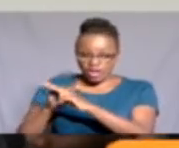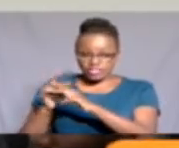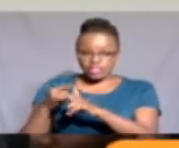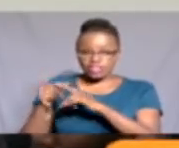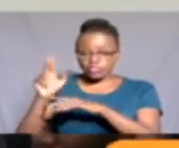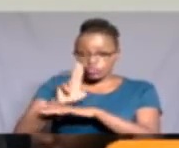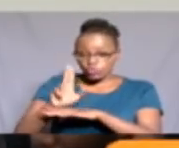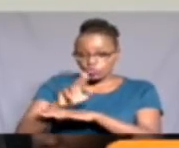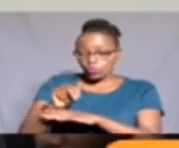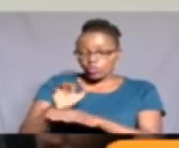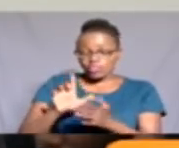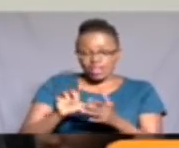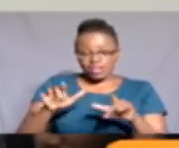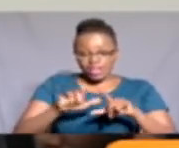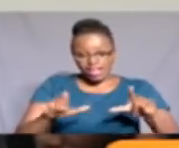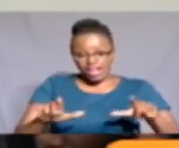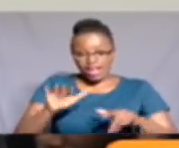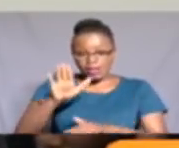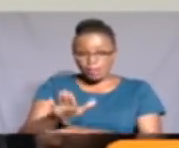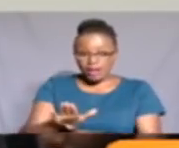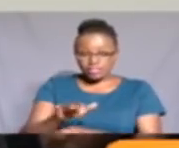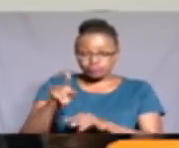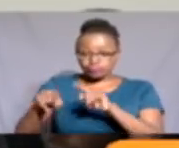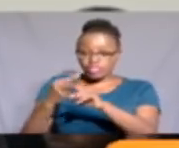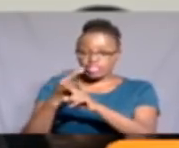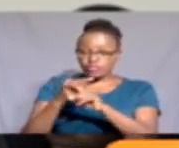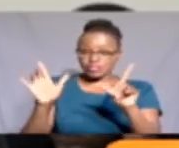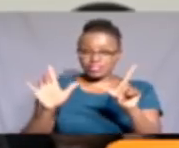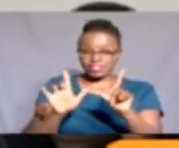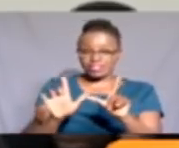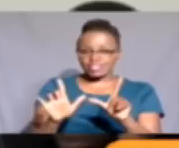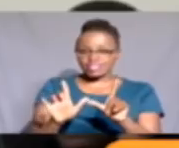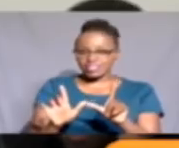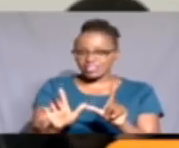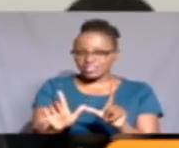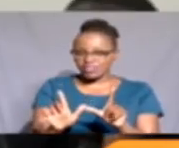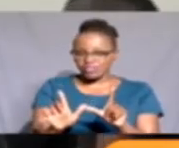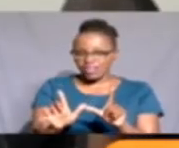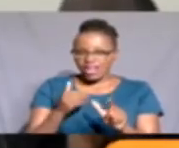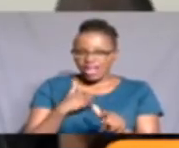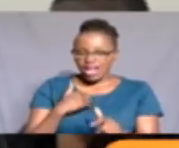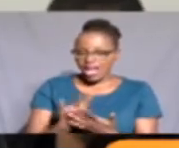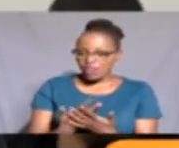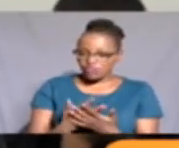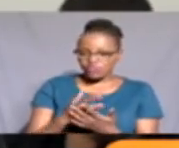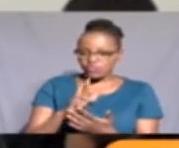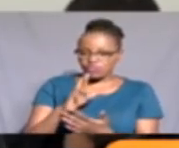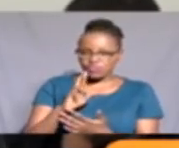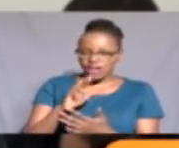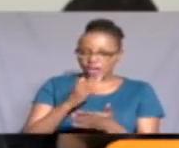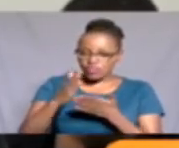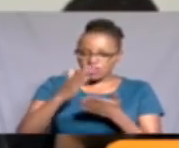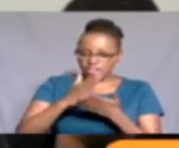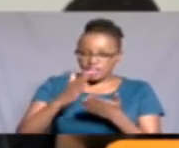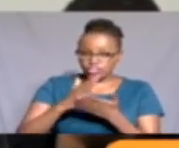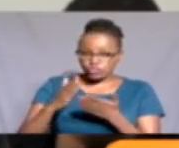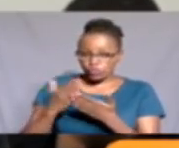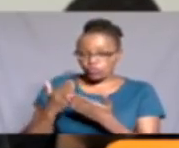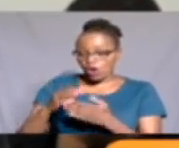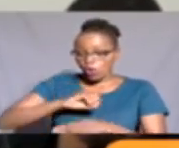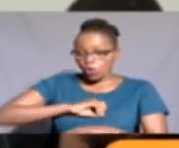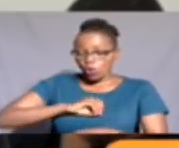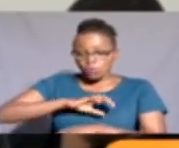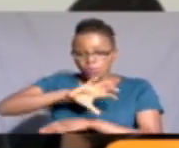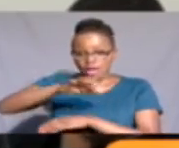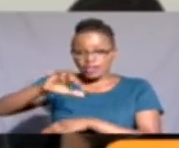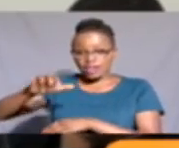your land rates, your parking, your various licenses. We got rent. There are people who are in rental units owned by the